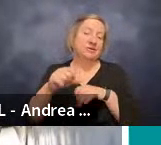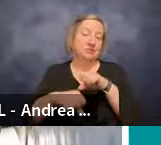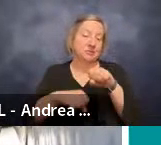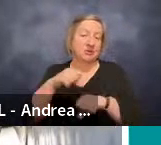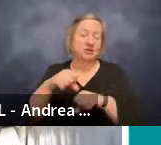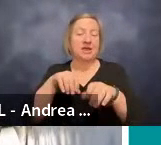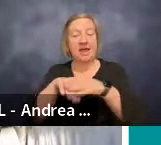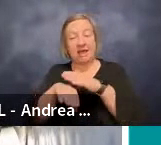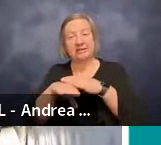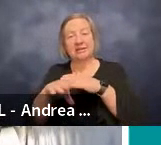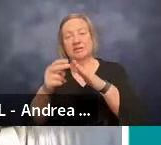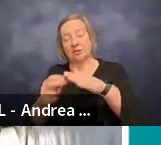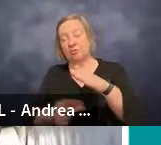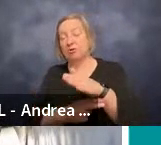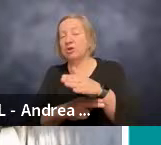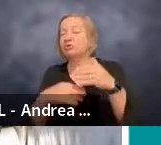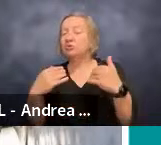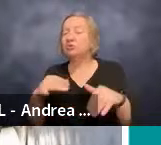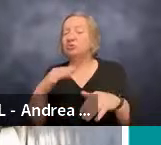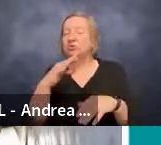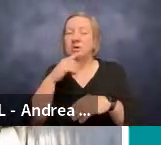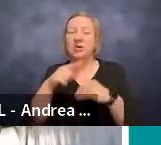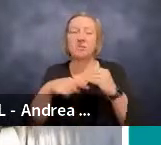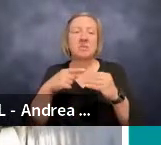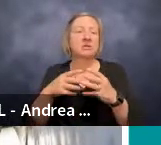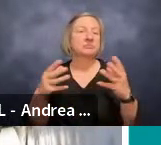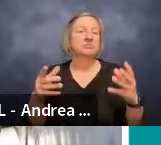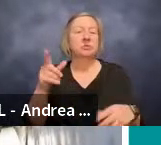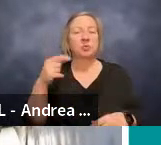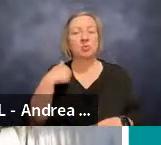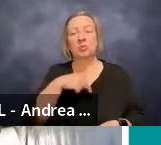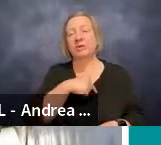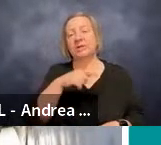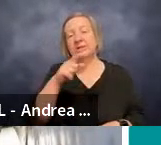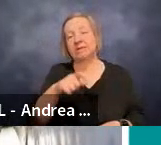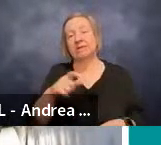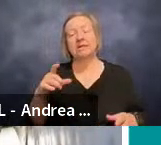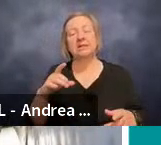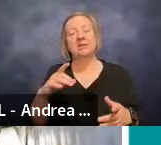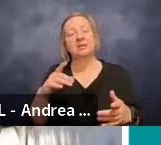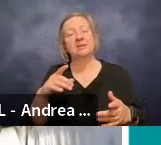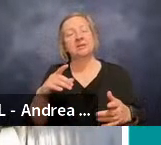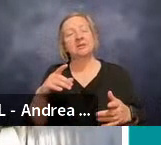robust and talked about the needs for having connected